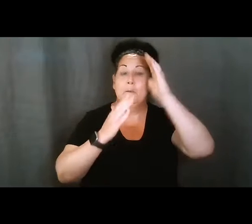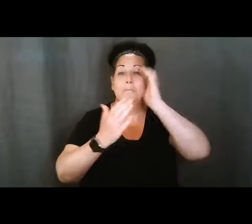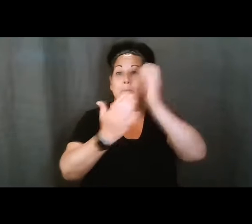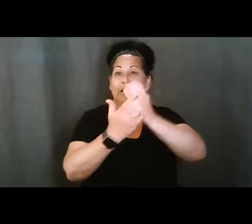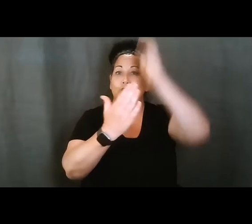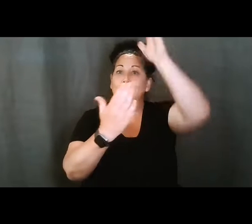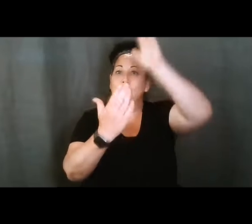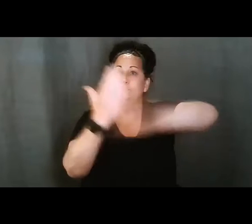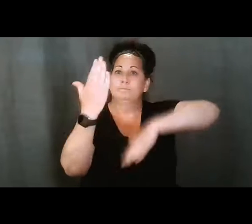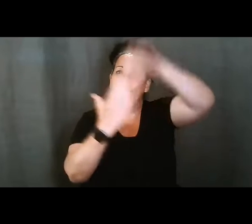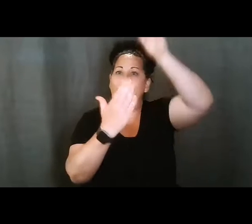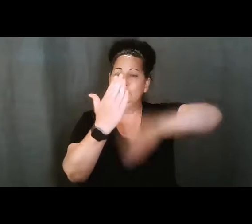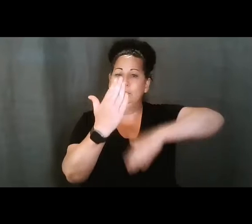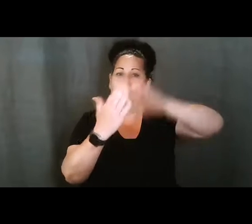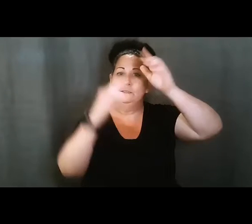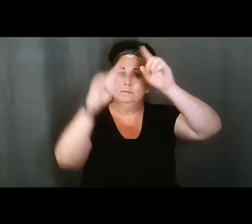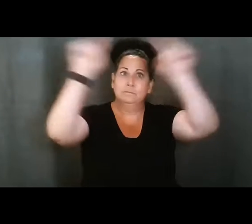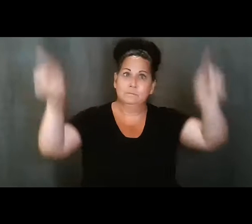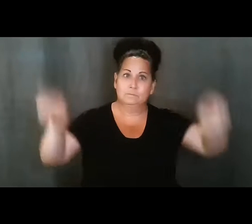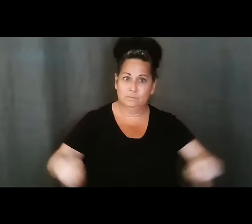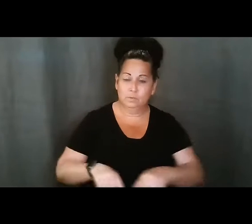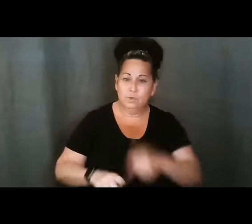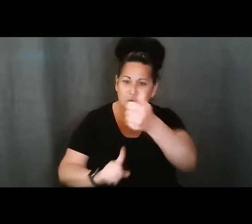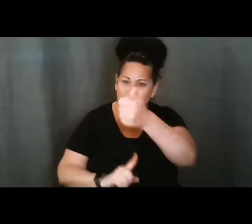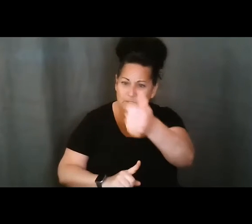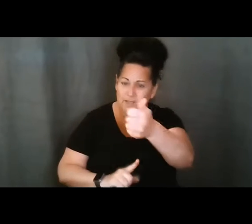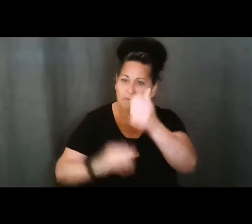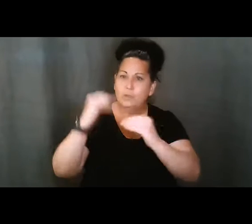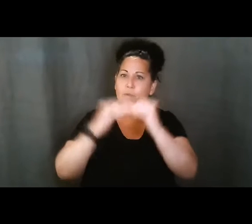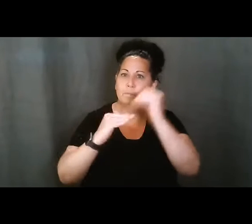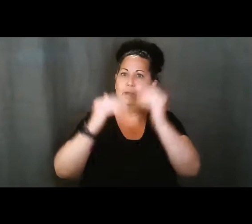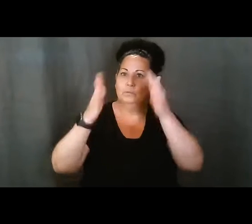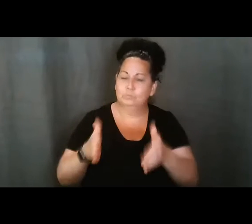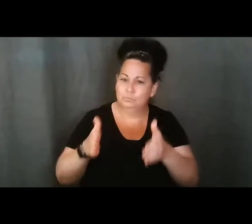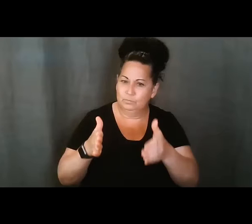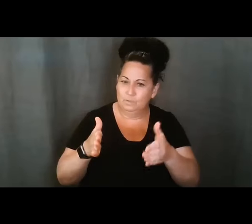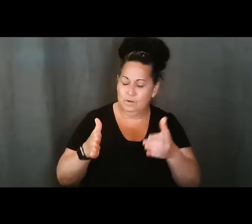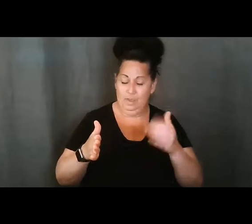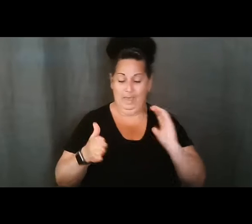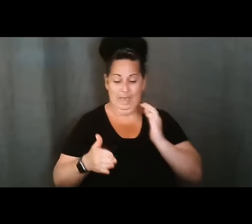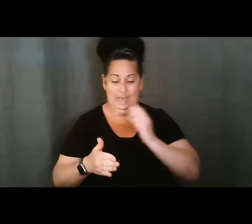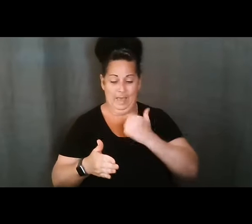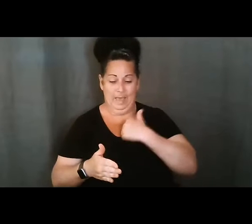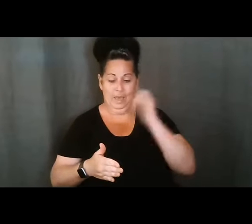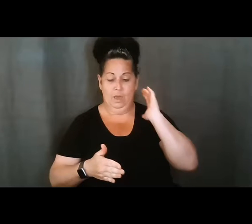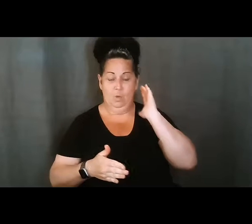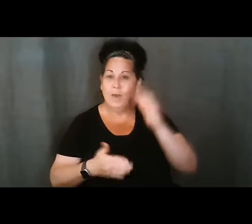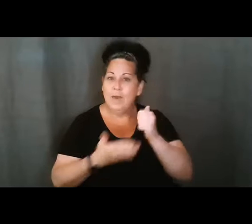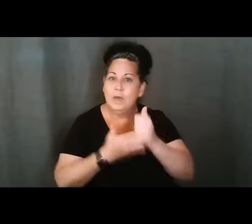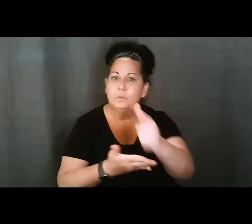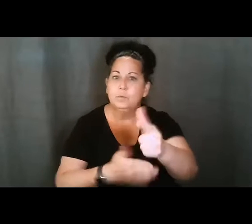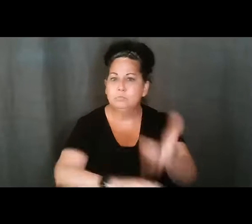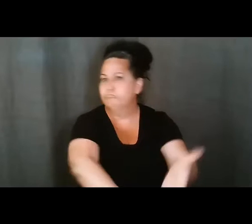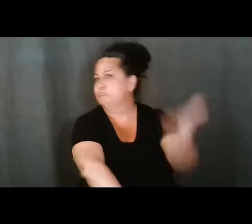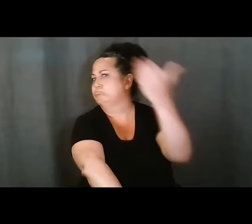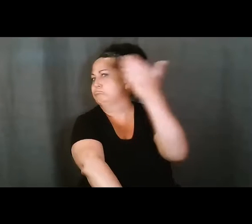that's never been painted, and they are the architect. We have to let them know that I will help you do better. But